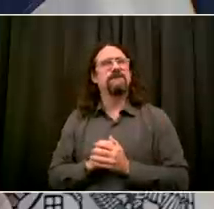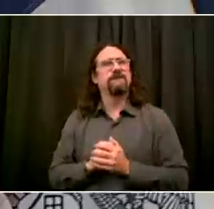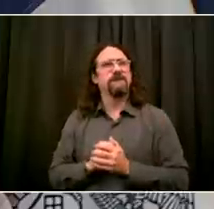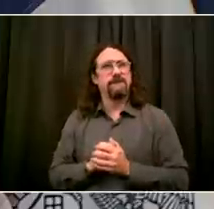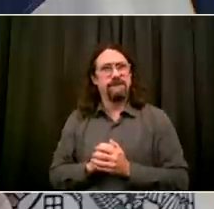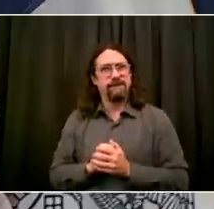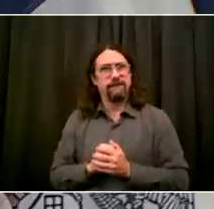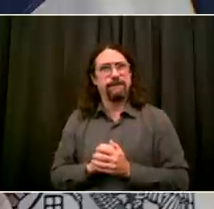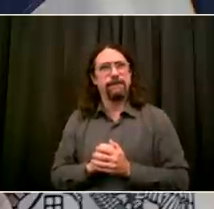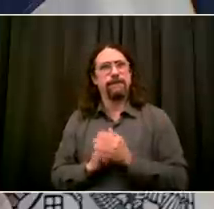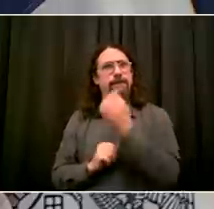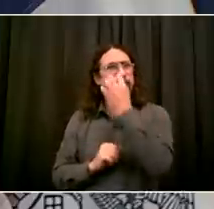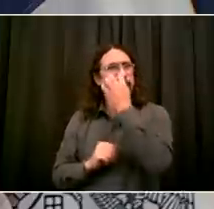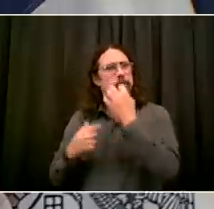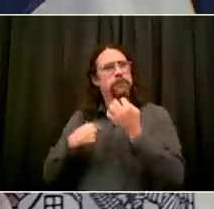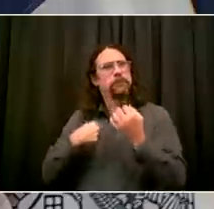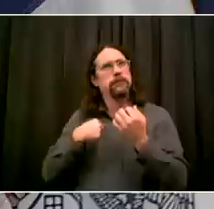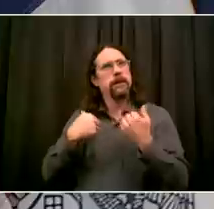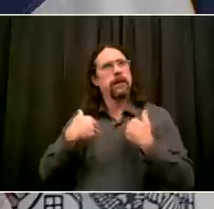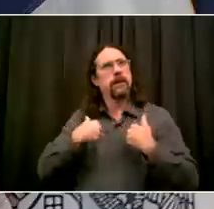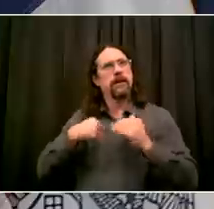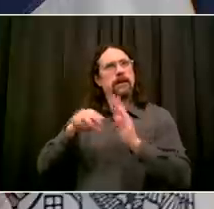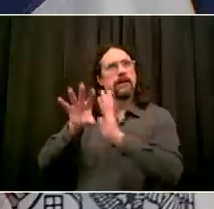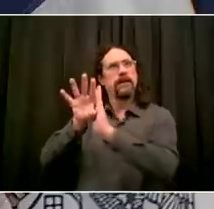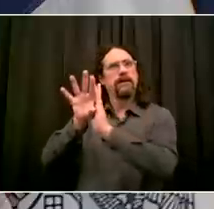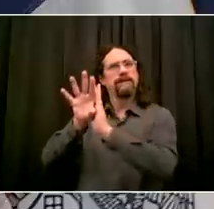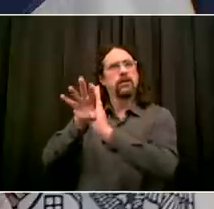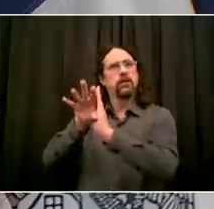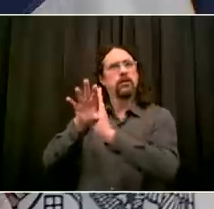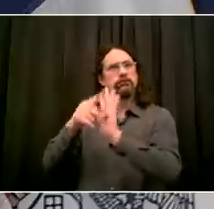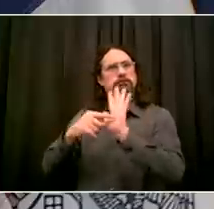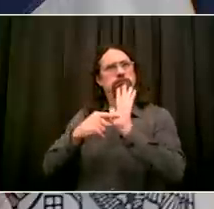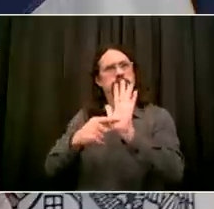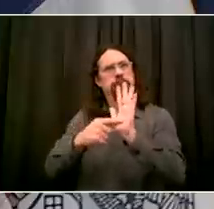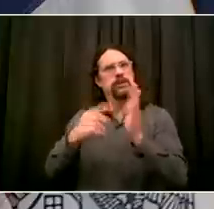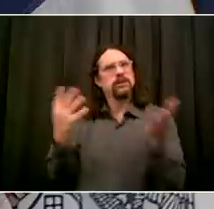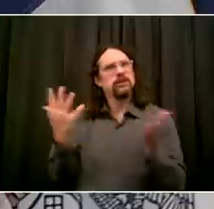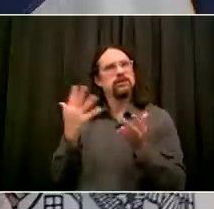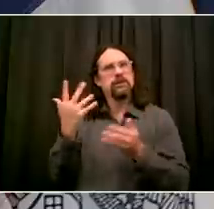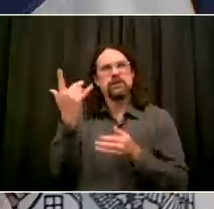a young volunteer to give you a sense of how things will work. Let's look at the video.